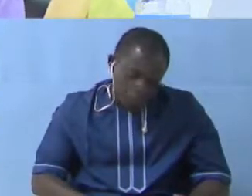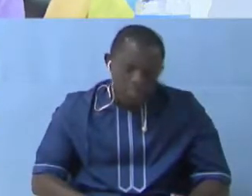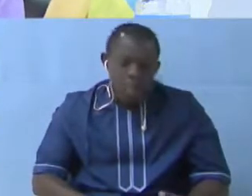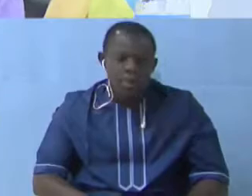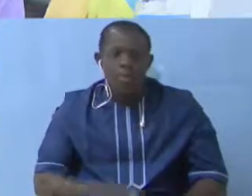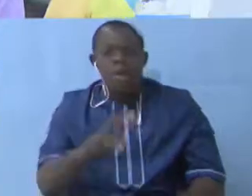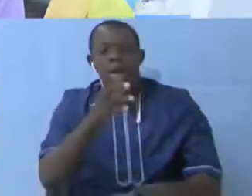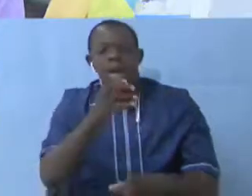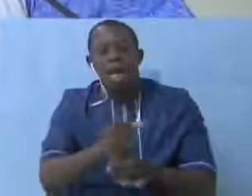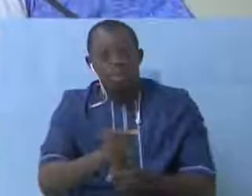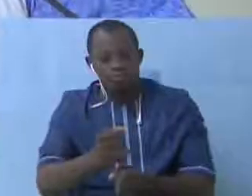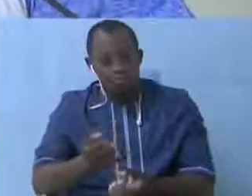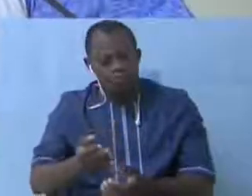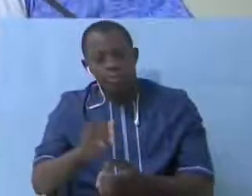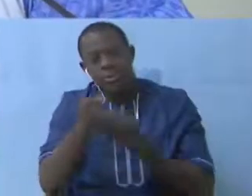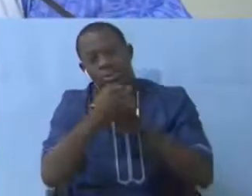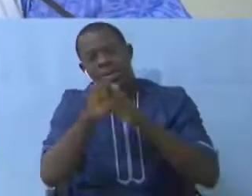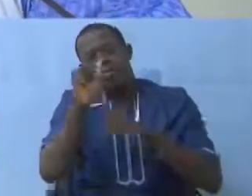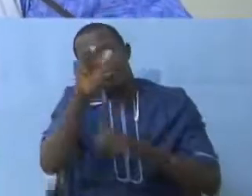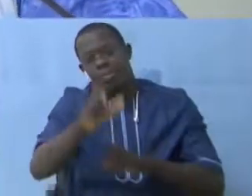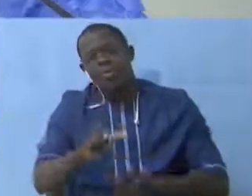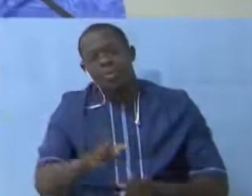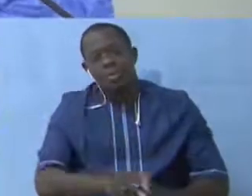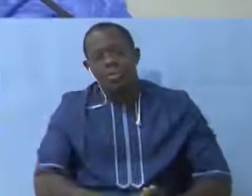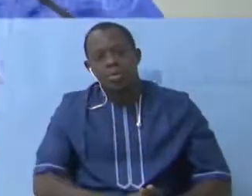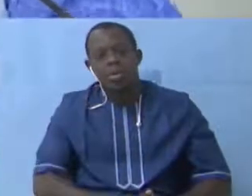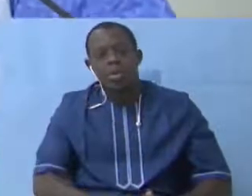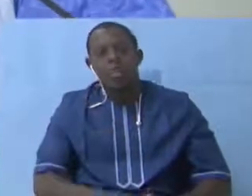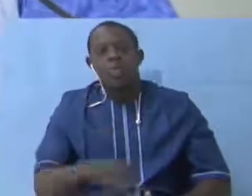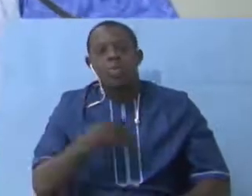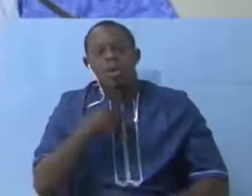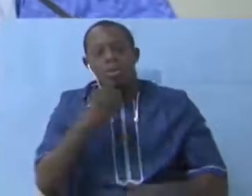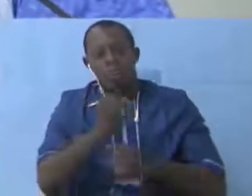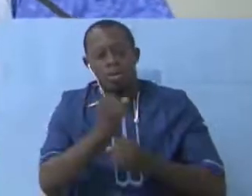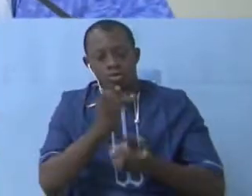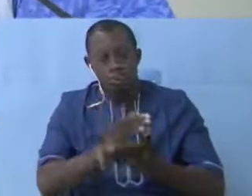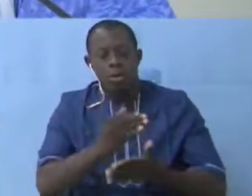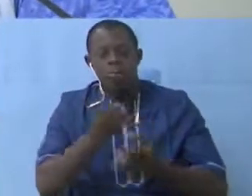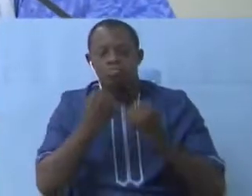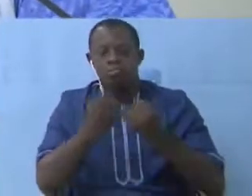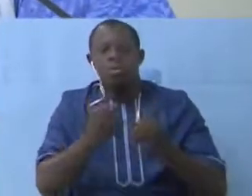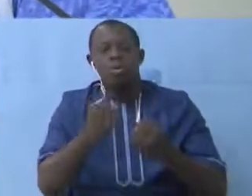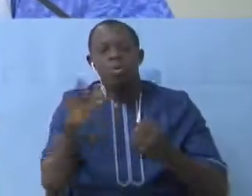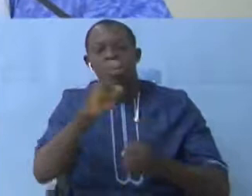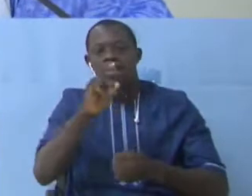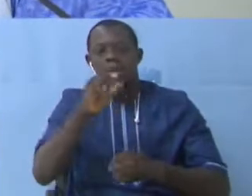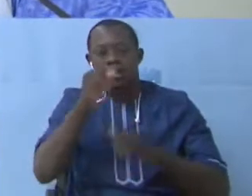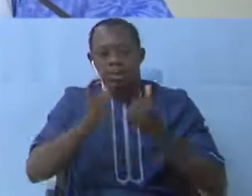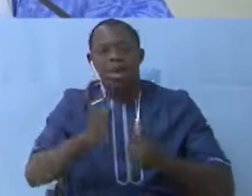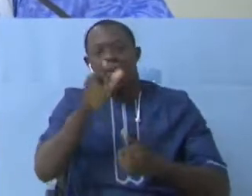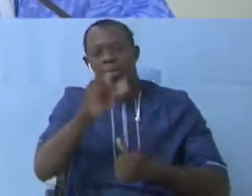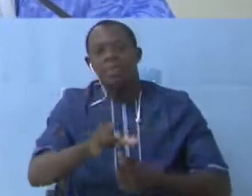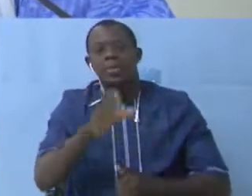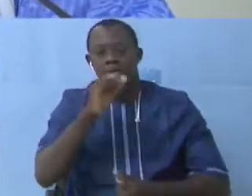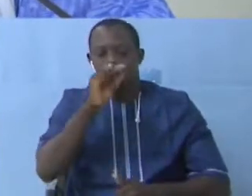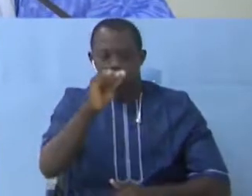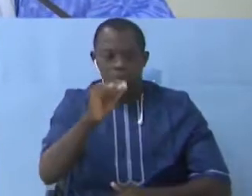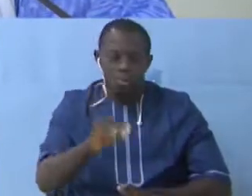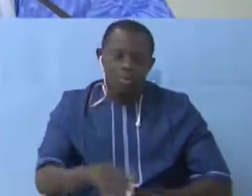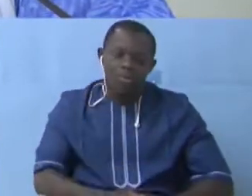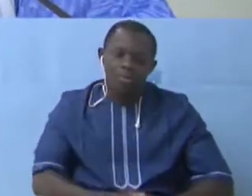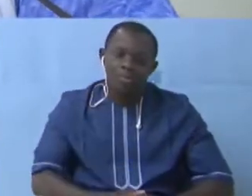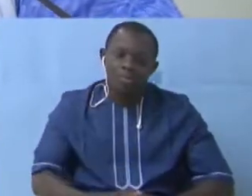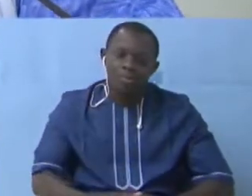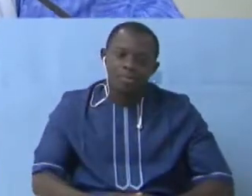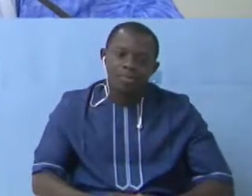génne ko and you will save the person. damay dëgëral waxi chairman bi I'm just strengthening the words of the